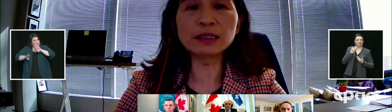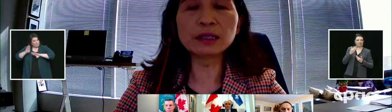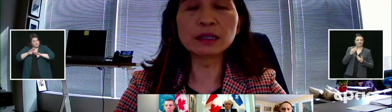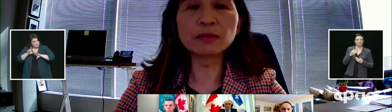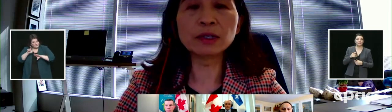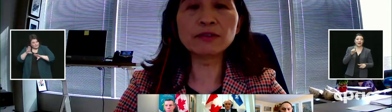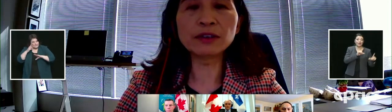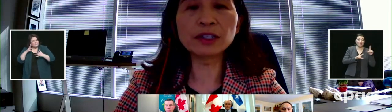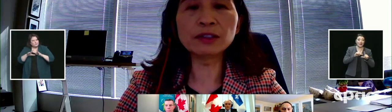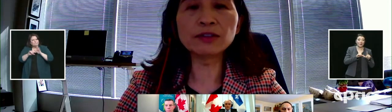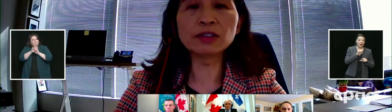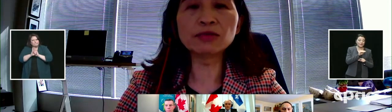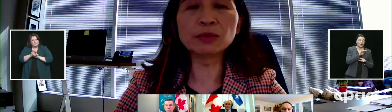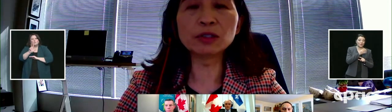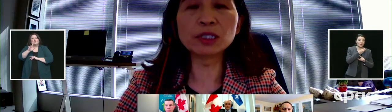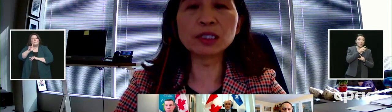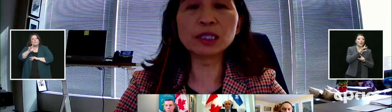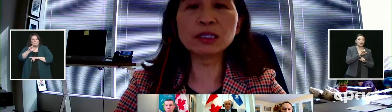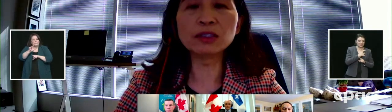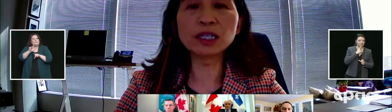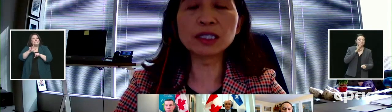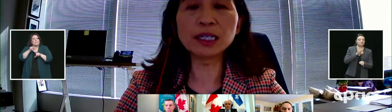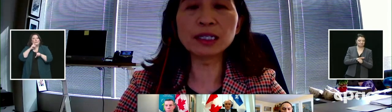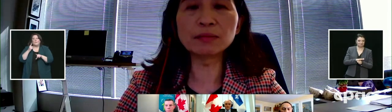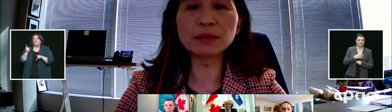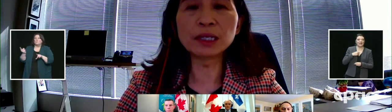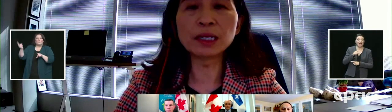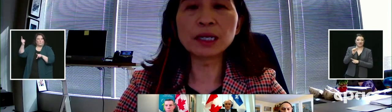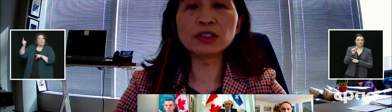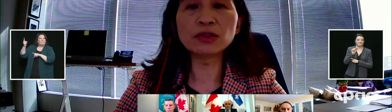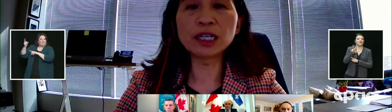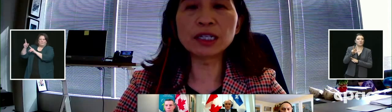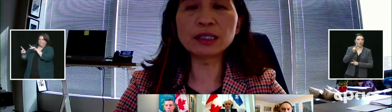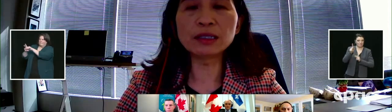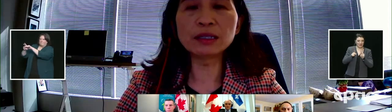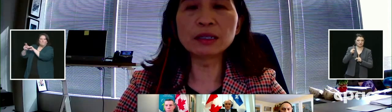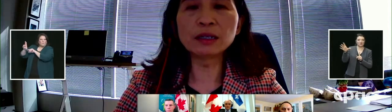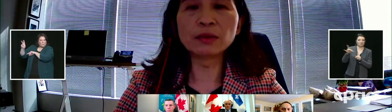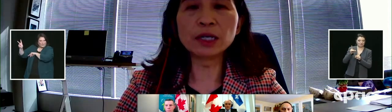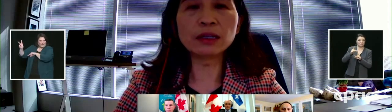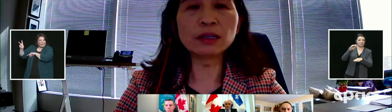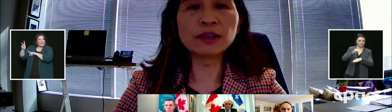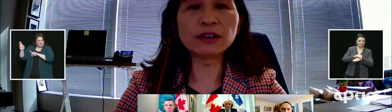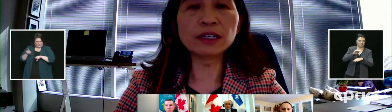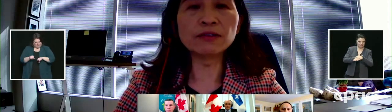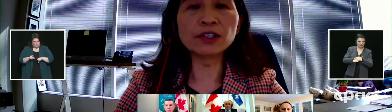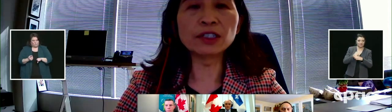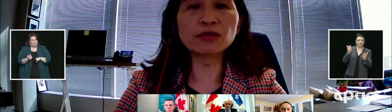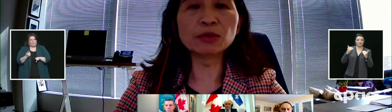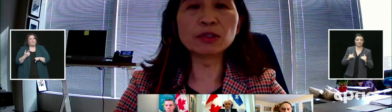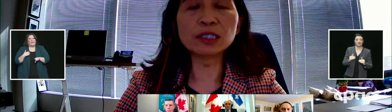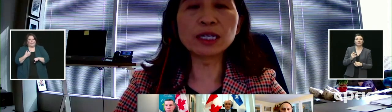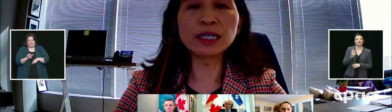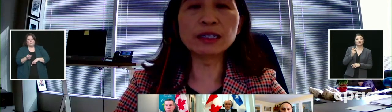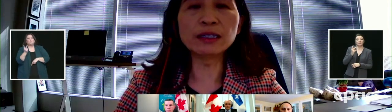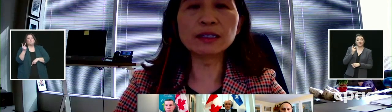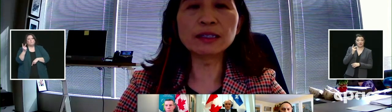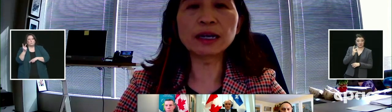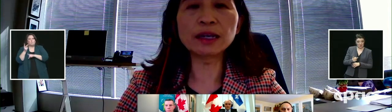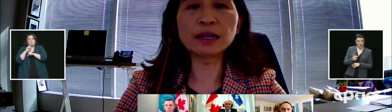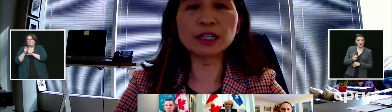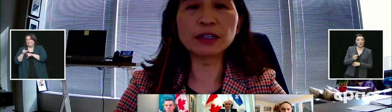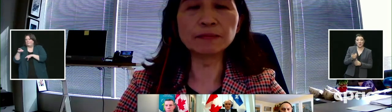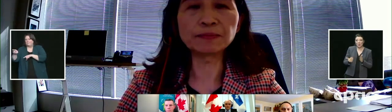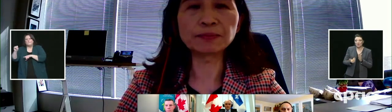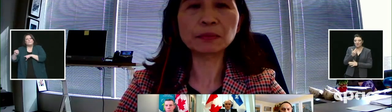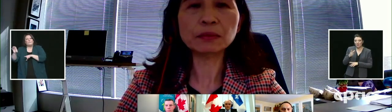cases with a variant first reported in the United Kingdom, and 2 cases with the variant first reported in South